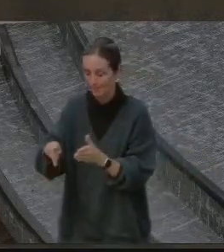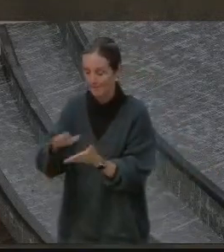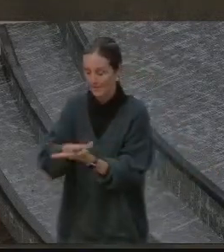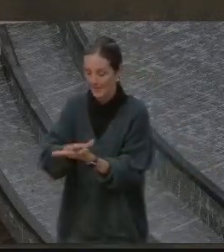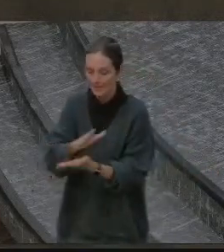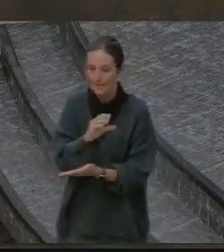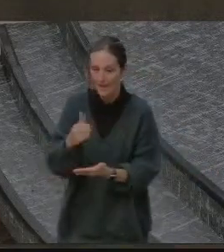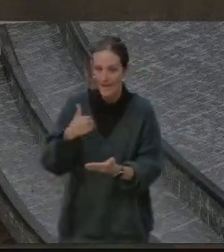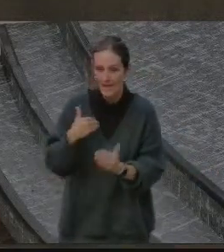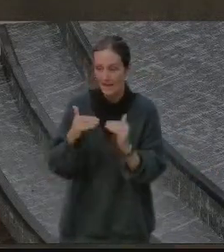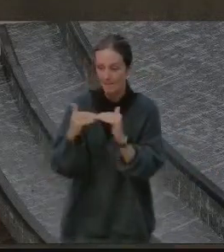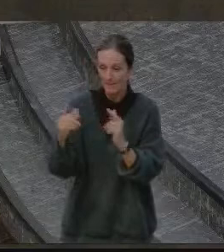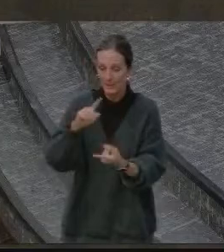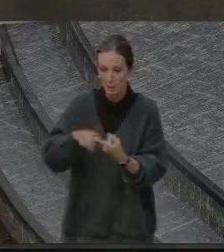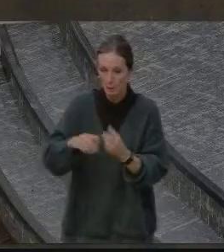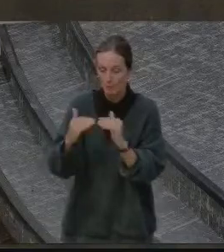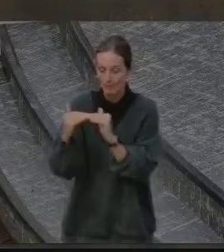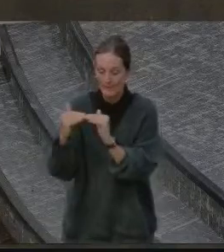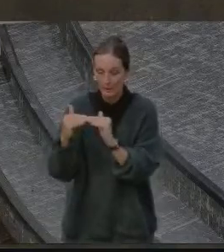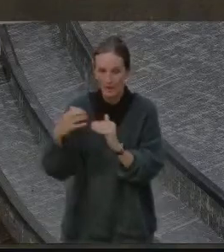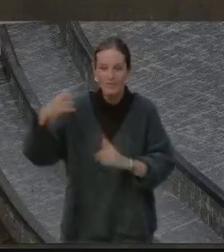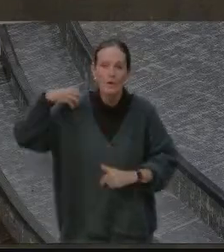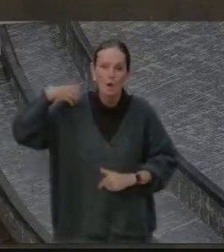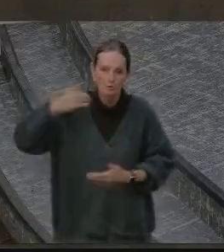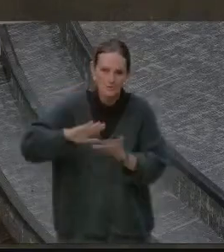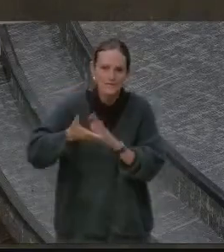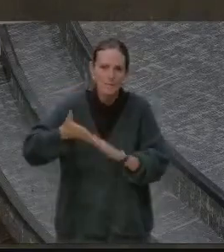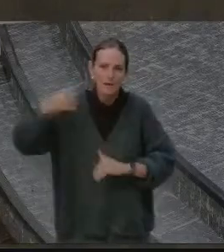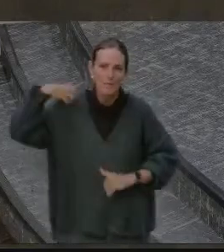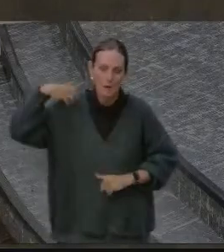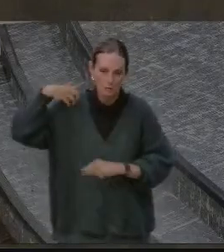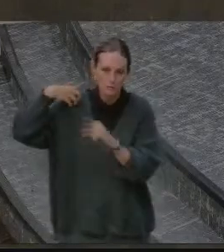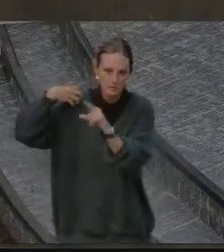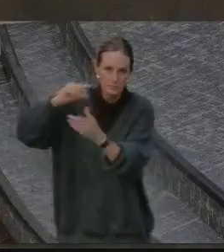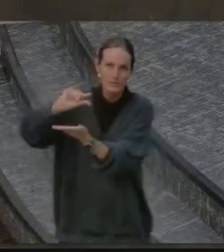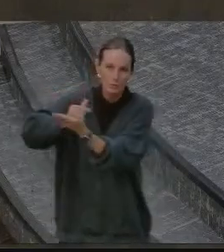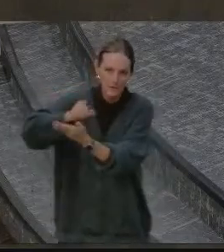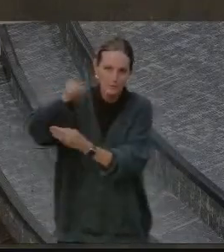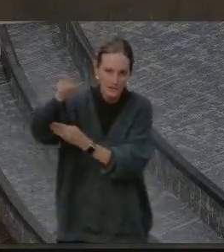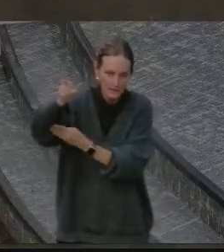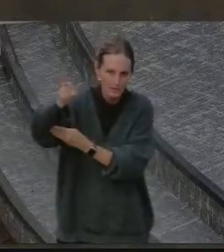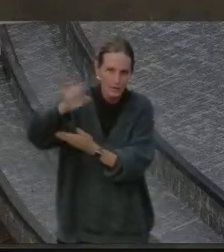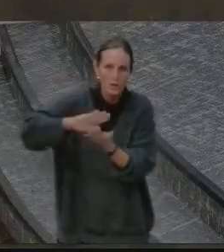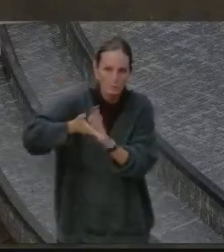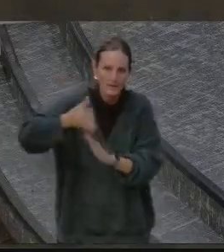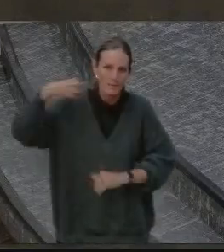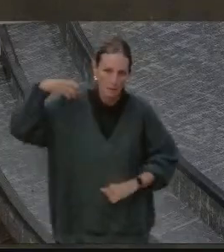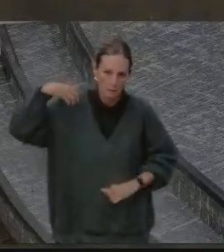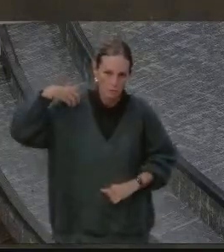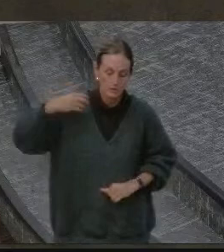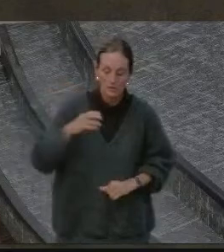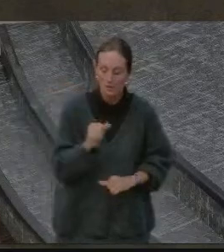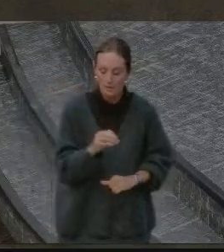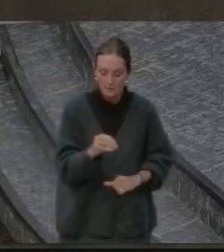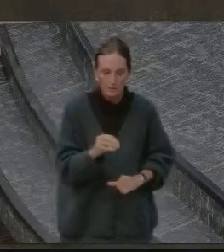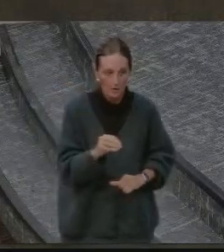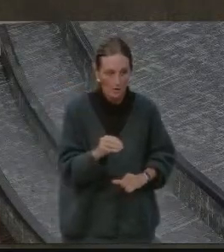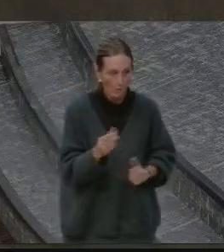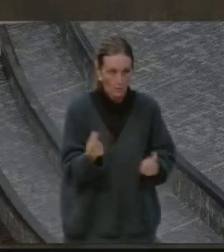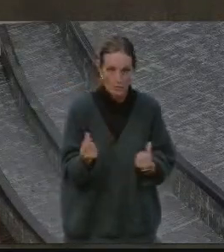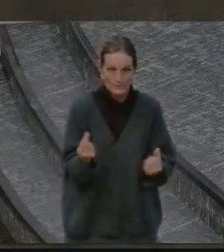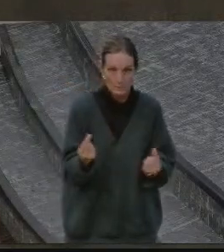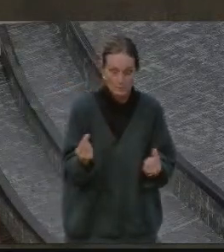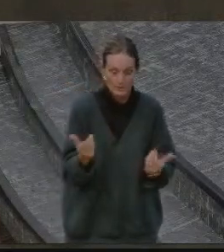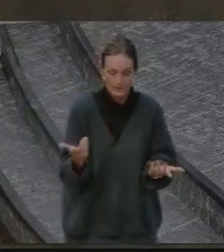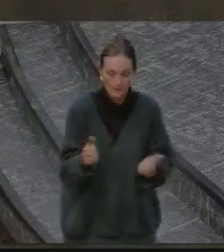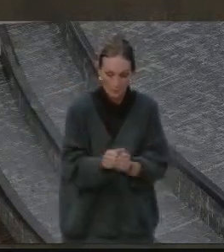peer-to-peer coaches working to help teach those classes with them. So that, to me, when I was listening to you talk about what are we doing, you